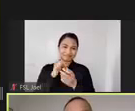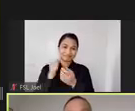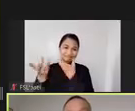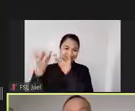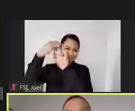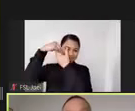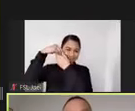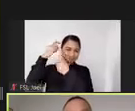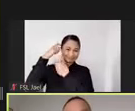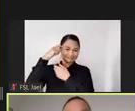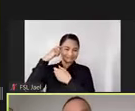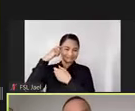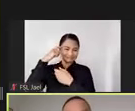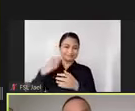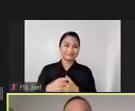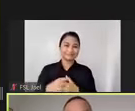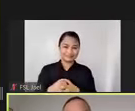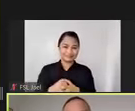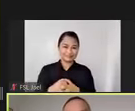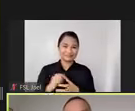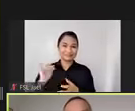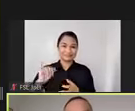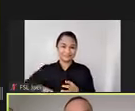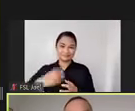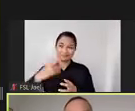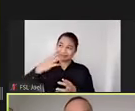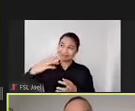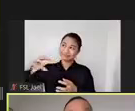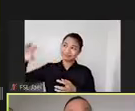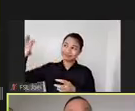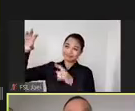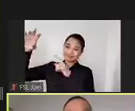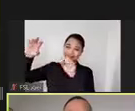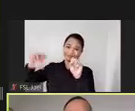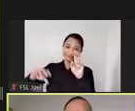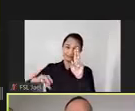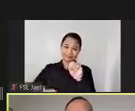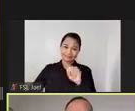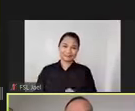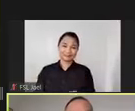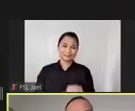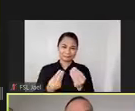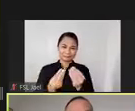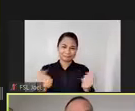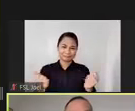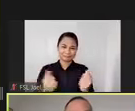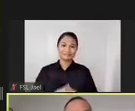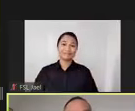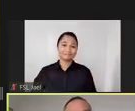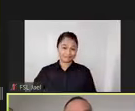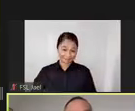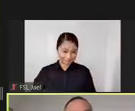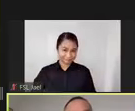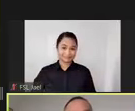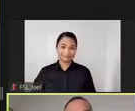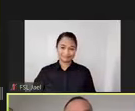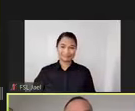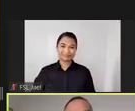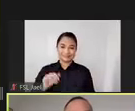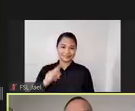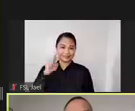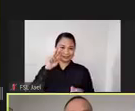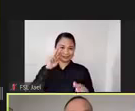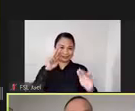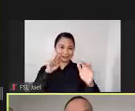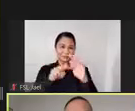no? Just like our vision, the sun shines for all of us, not distinguishing between the rich and the poor. It